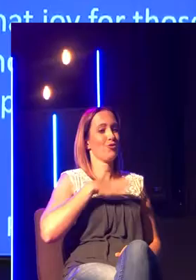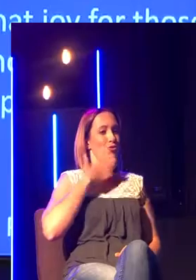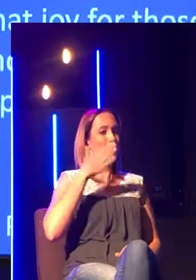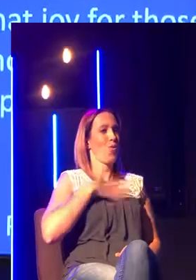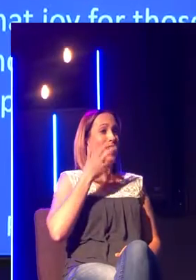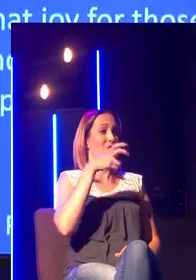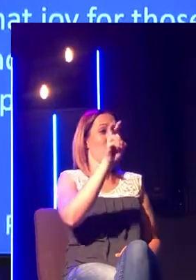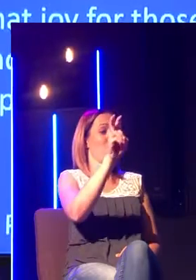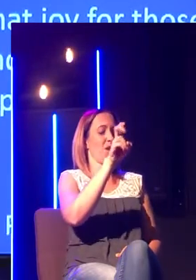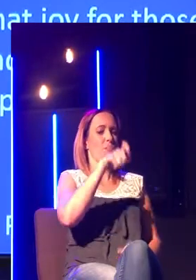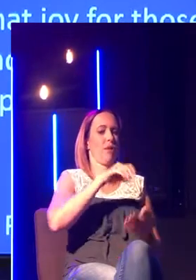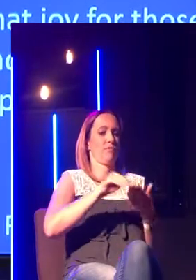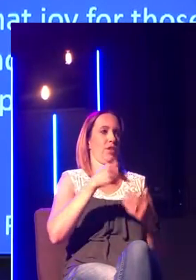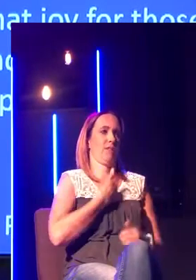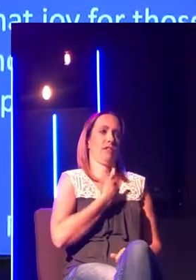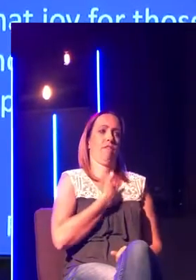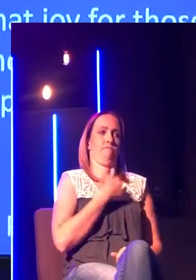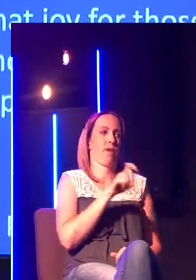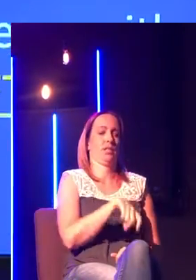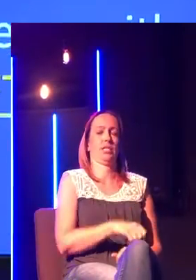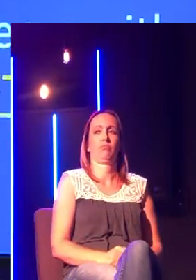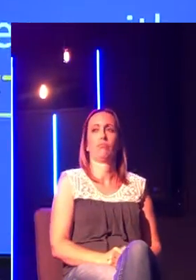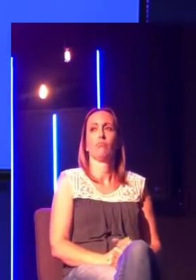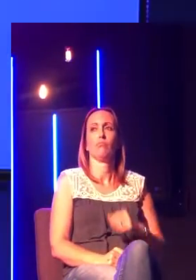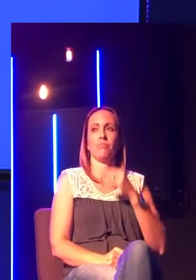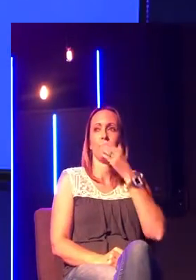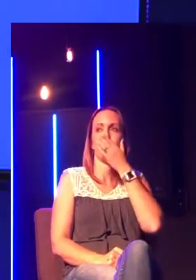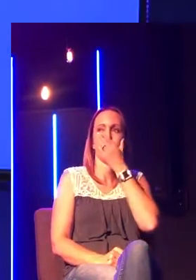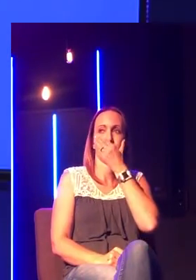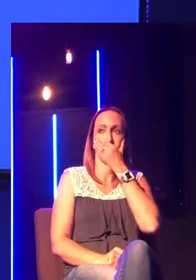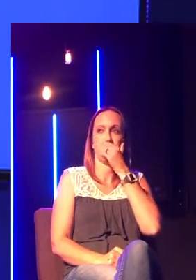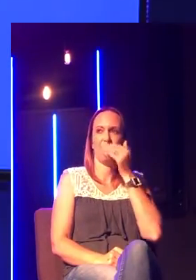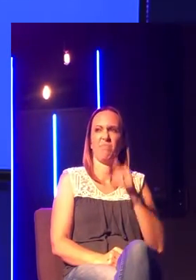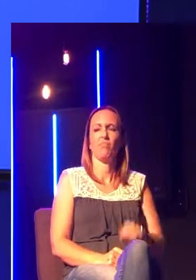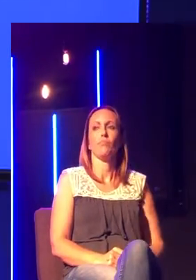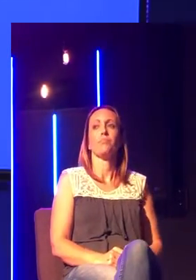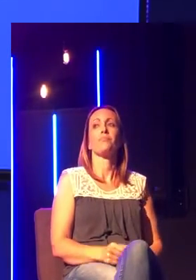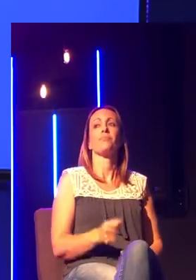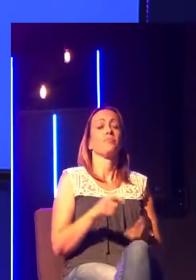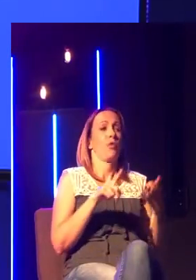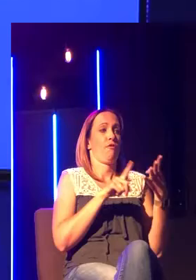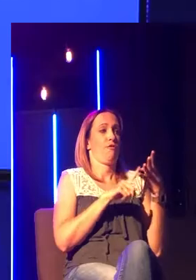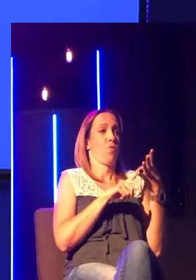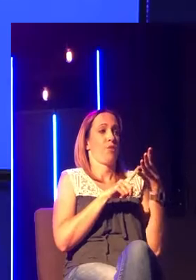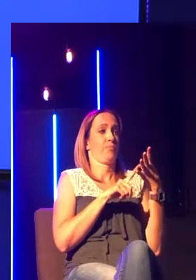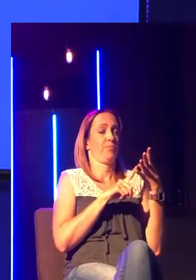we must forgive ourselves. Step number 4, serve with our God-given gifts.